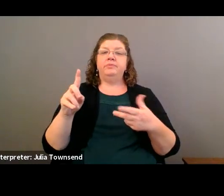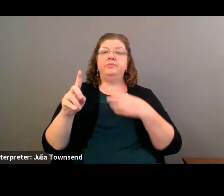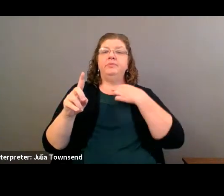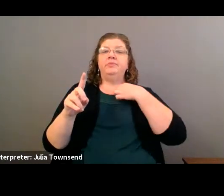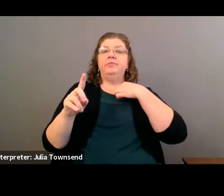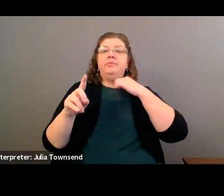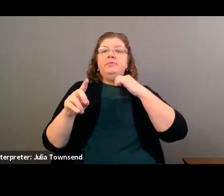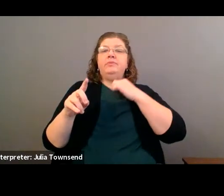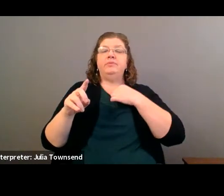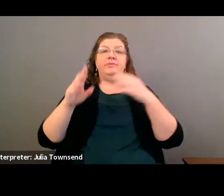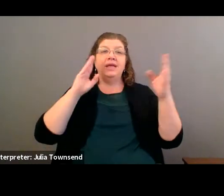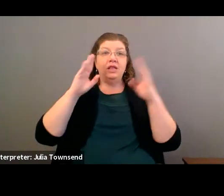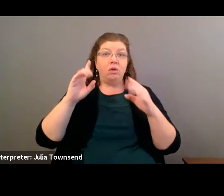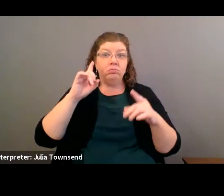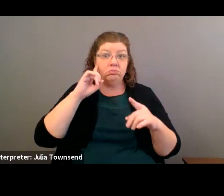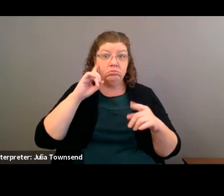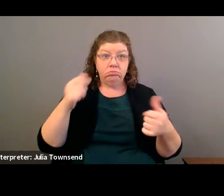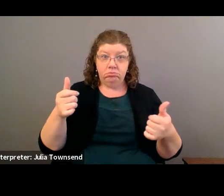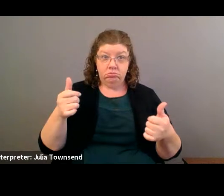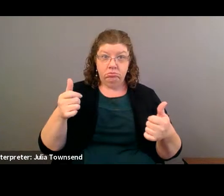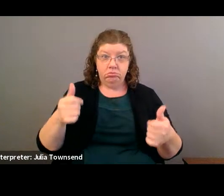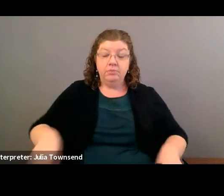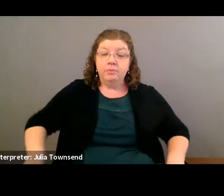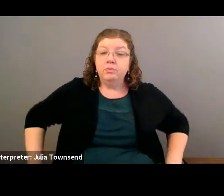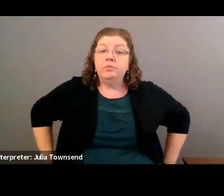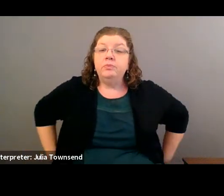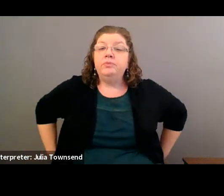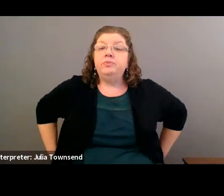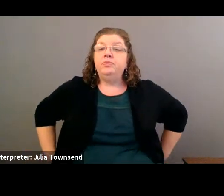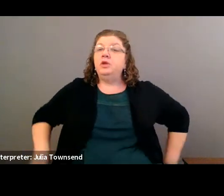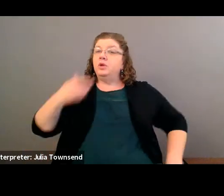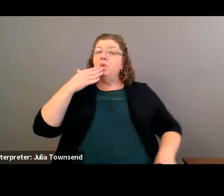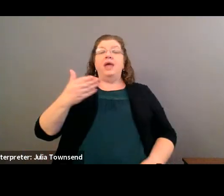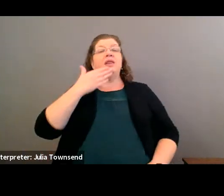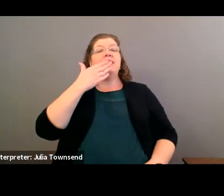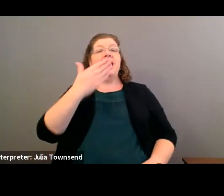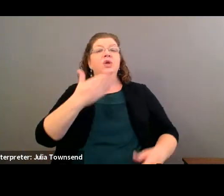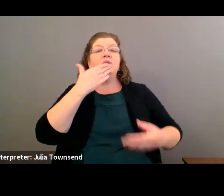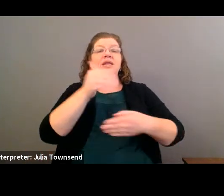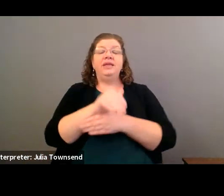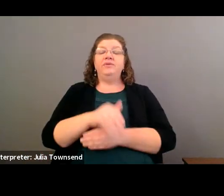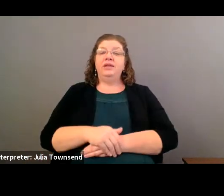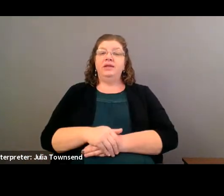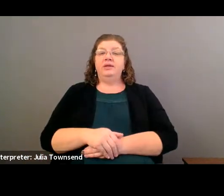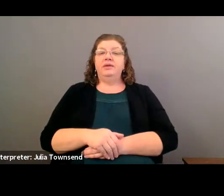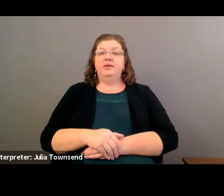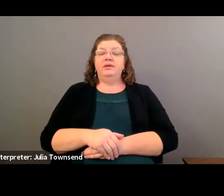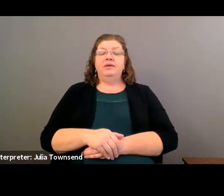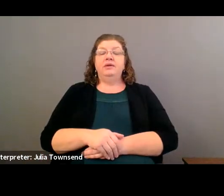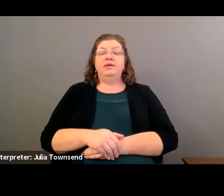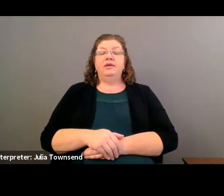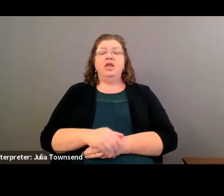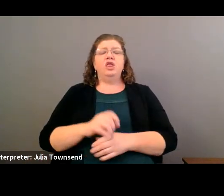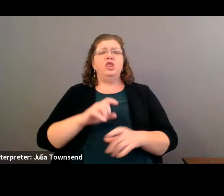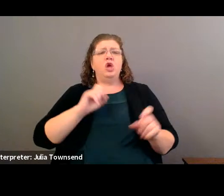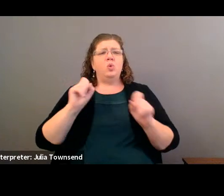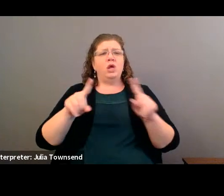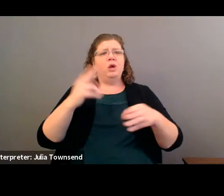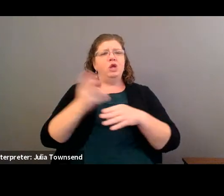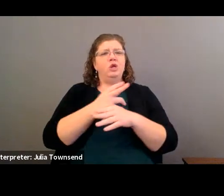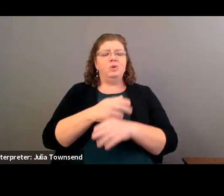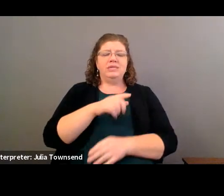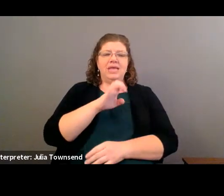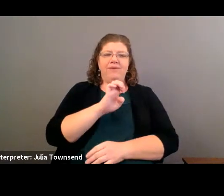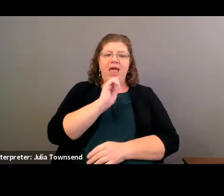Hi, sound test, please. Yes, go ahead. Thank you. Good evening. Putting aside the questionable use of LCAP budget